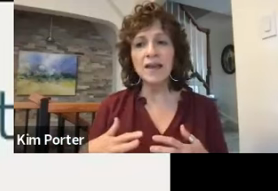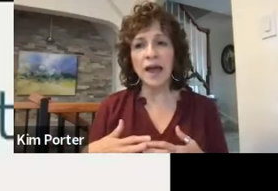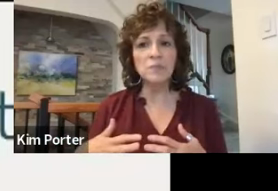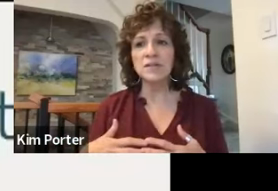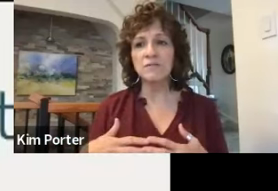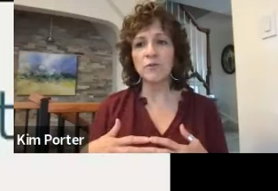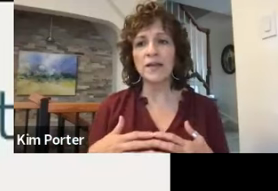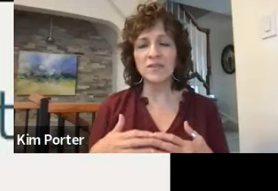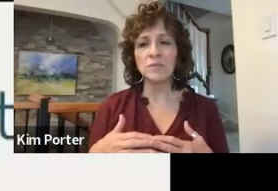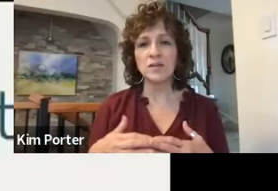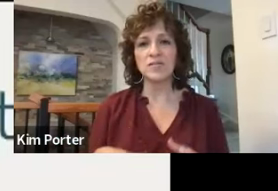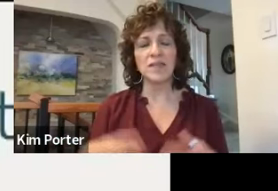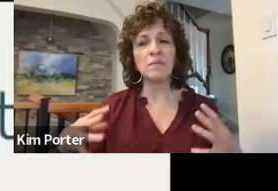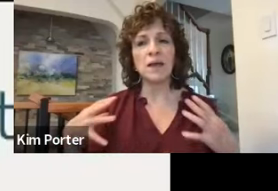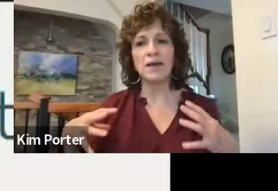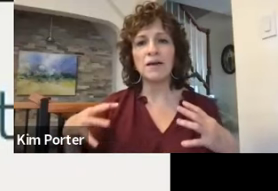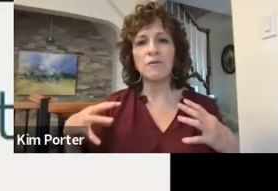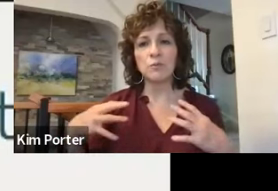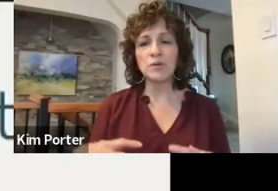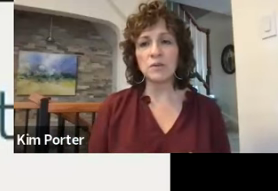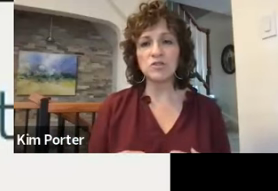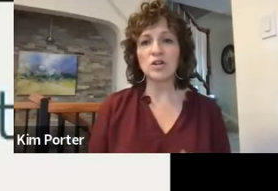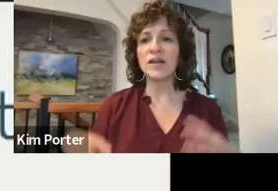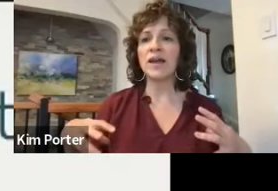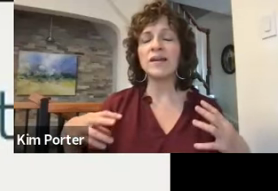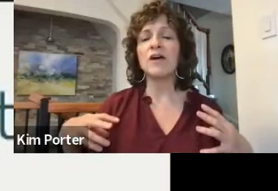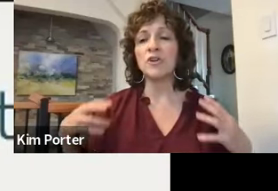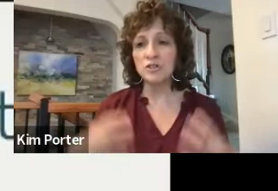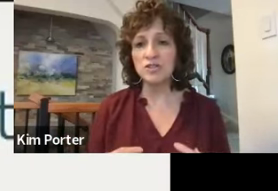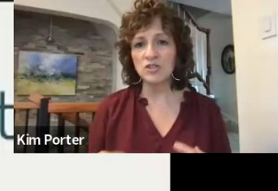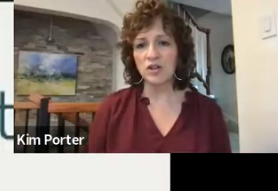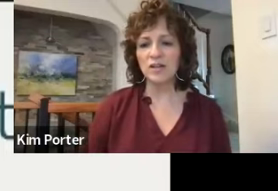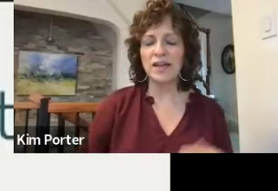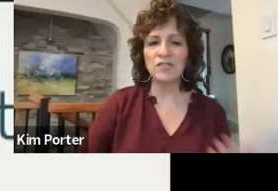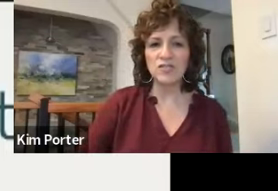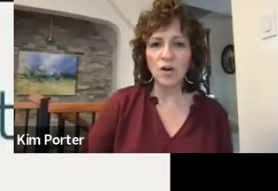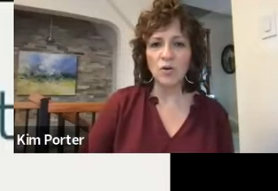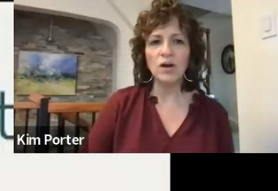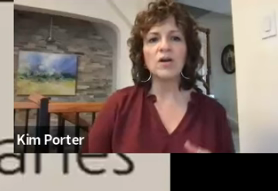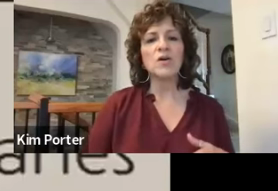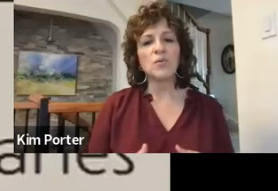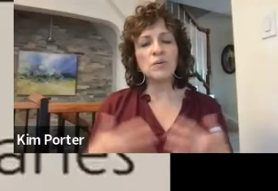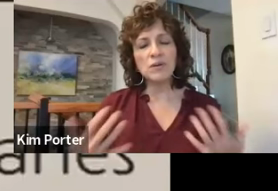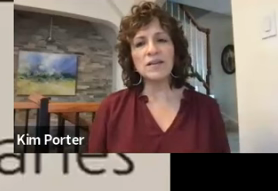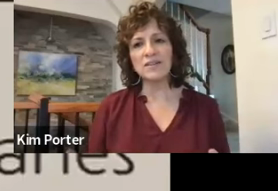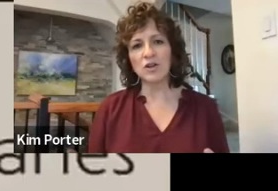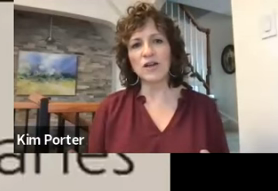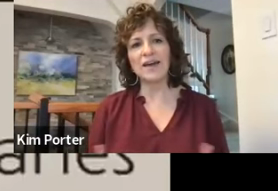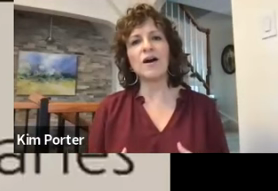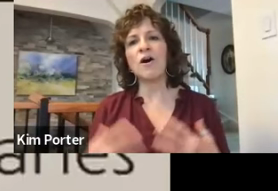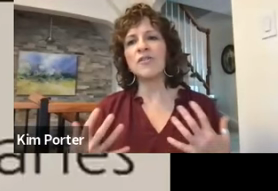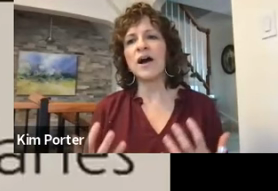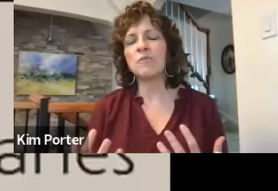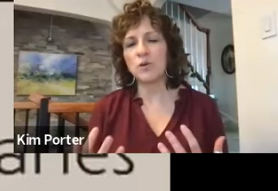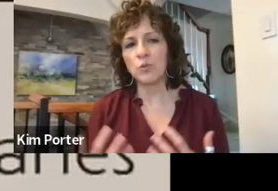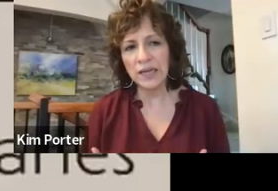not stay abstinent from that substance, and they may really be struggling, and now you're still struggling. And so we really like to look